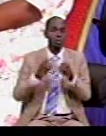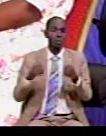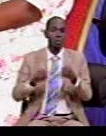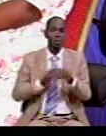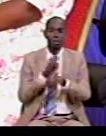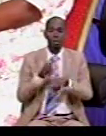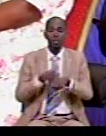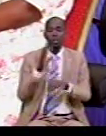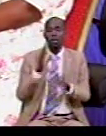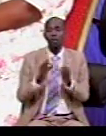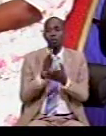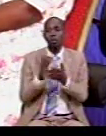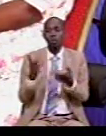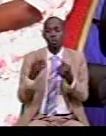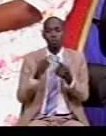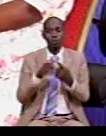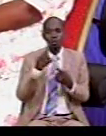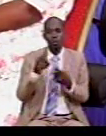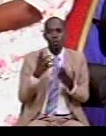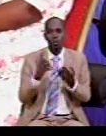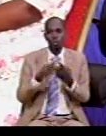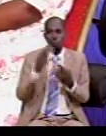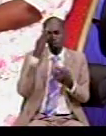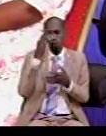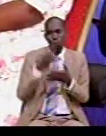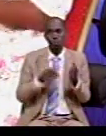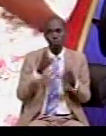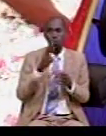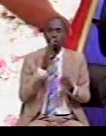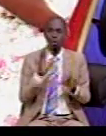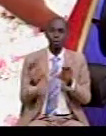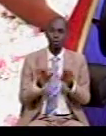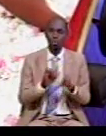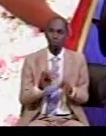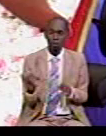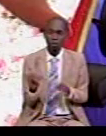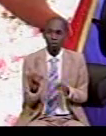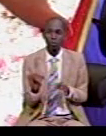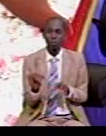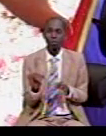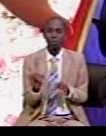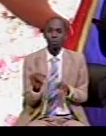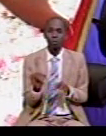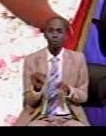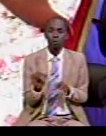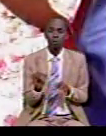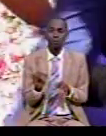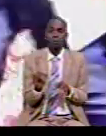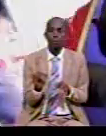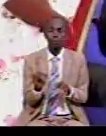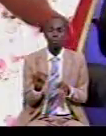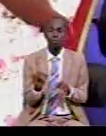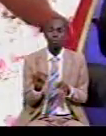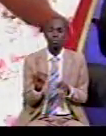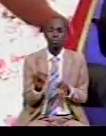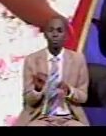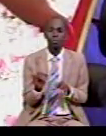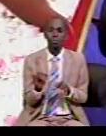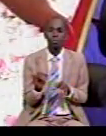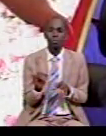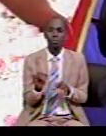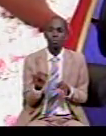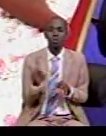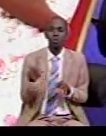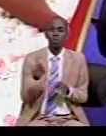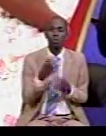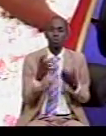a joint venture with a person, or you want to work together, otherwise from the business perspective, we